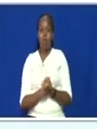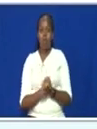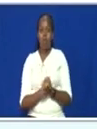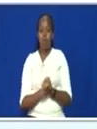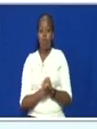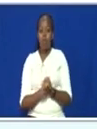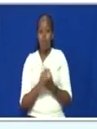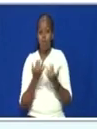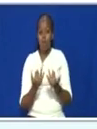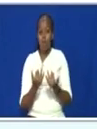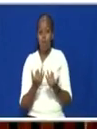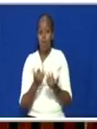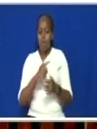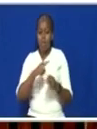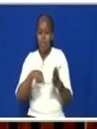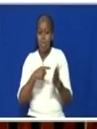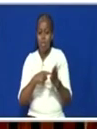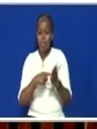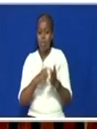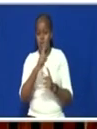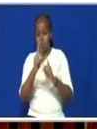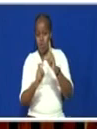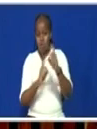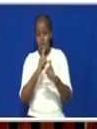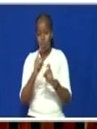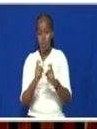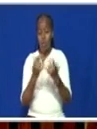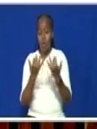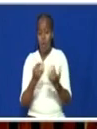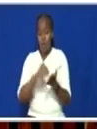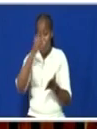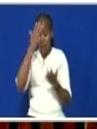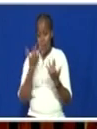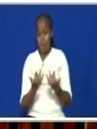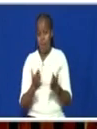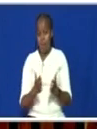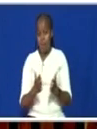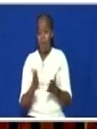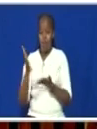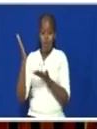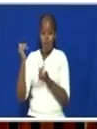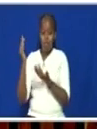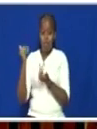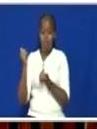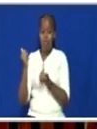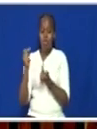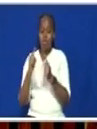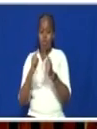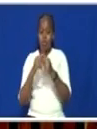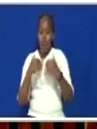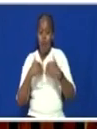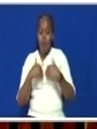So in these structured questions, dear learner, you are expected to have